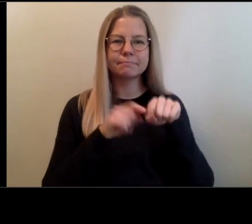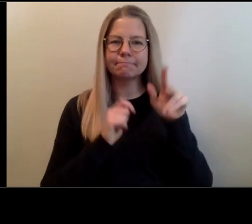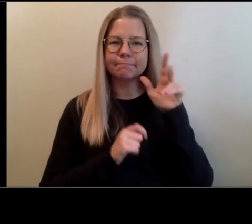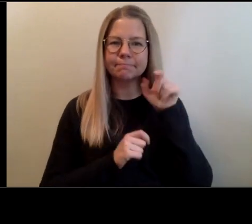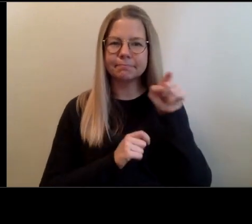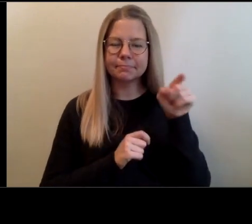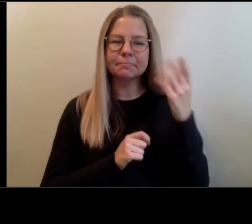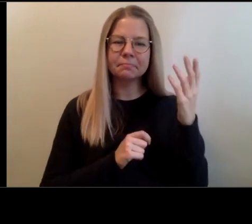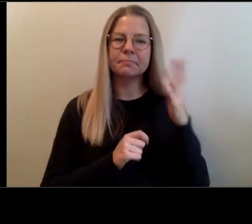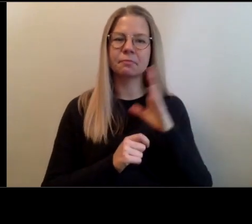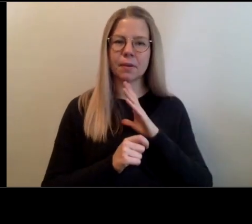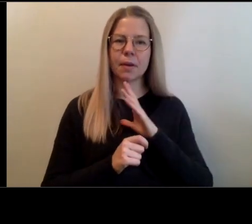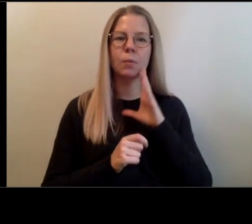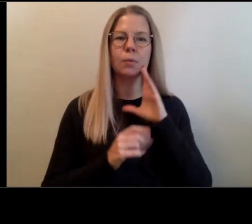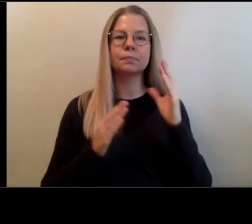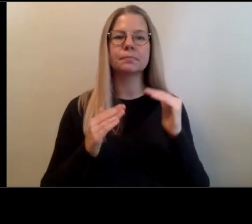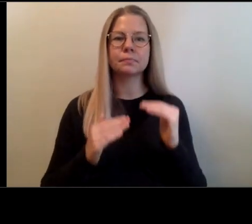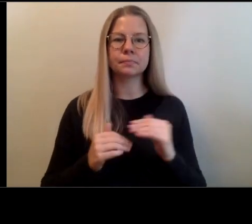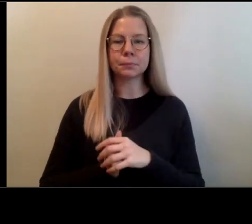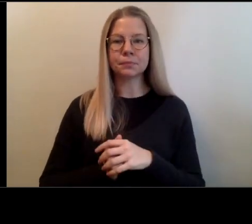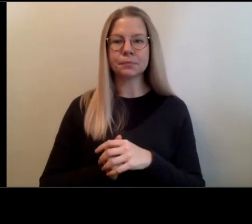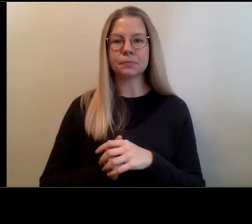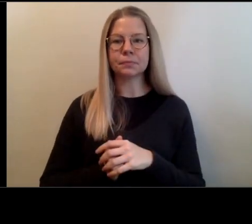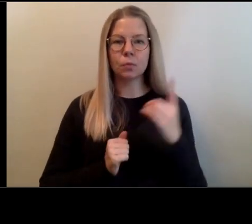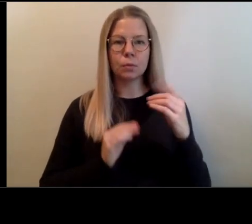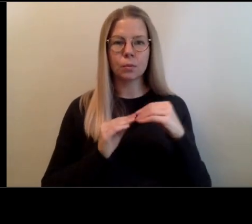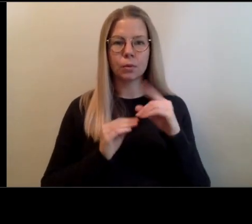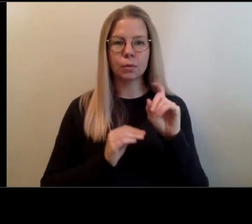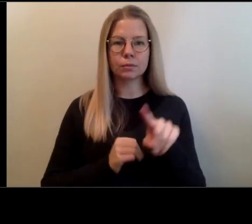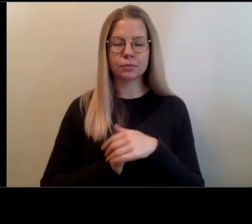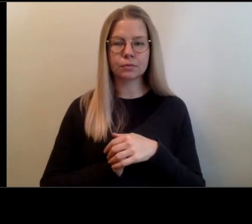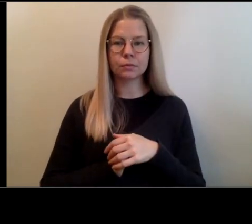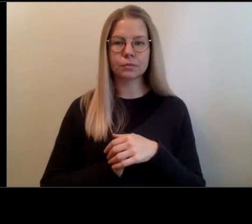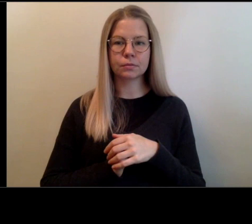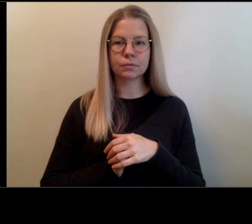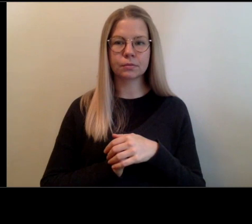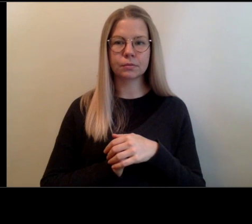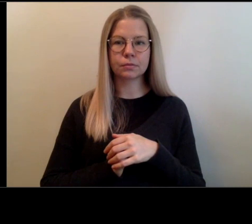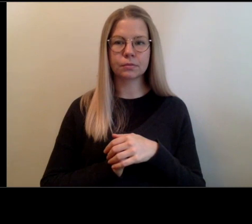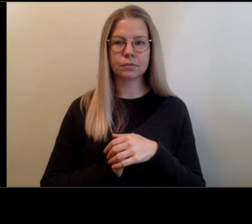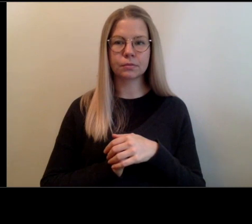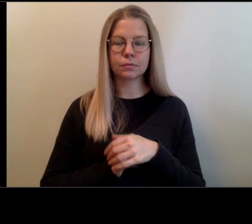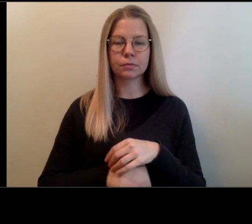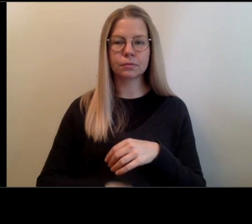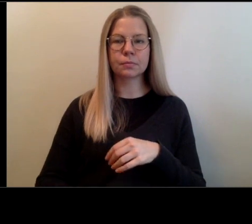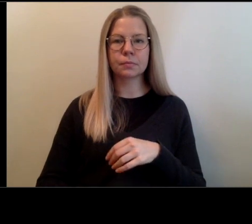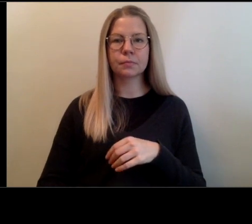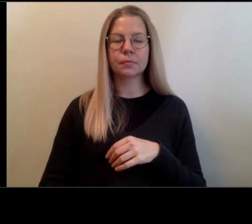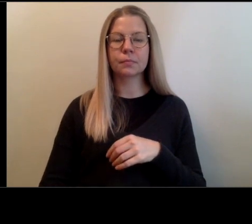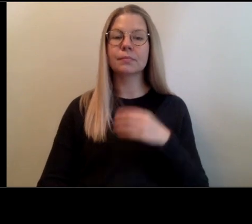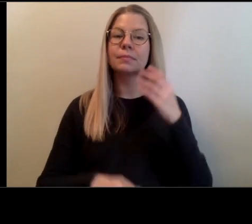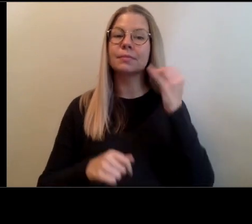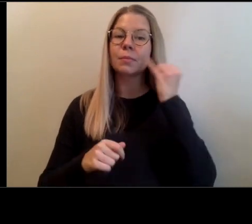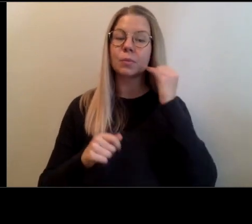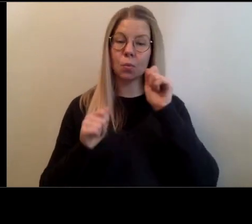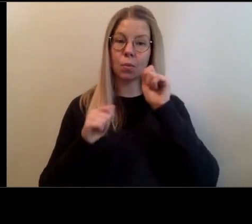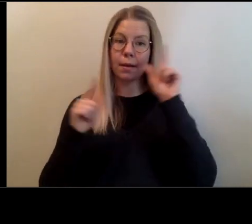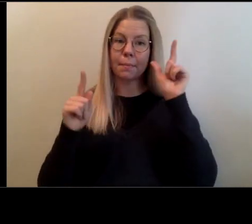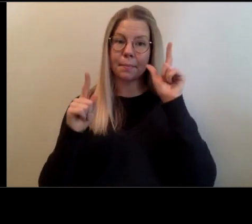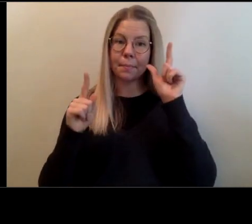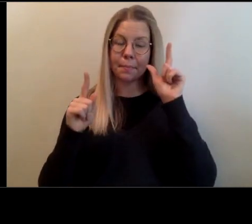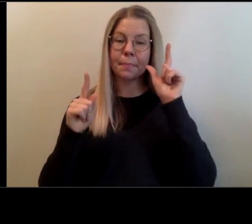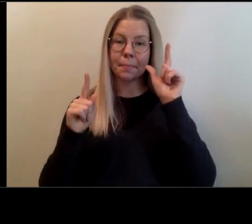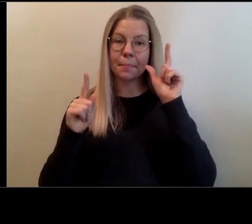We have another question, and that is, if using audio to help go back to sleep, is there a difference